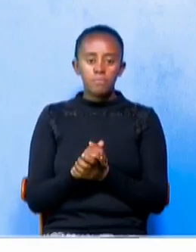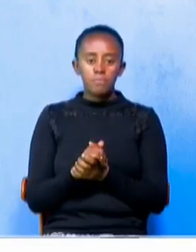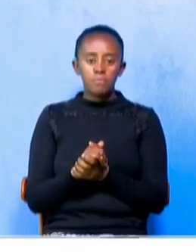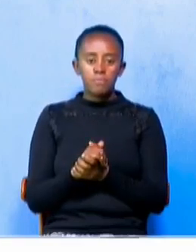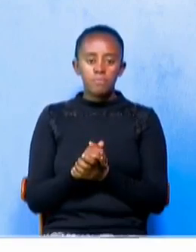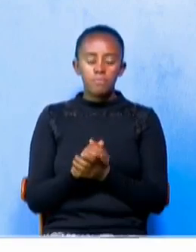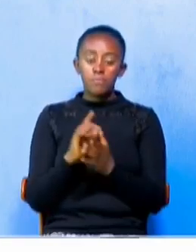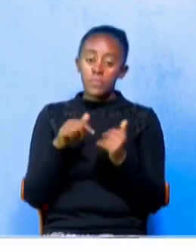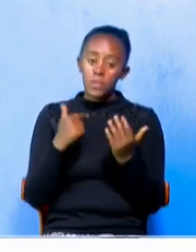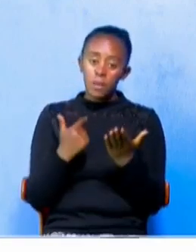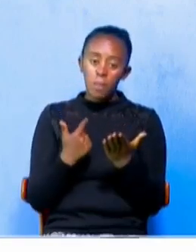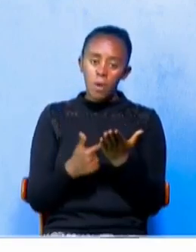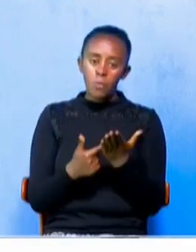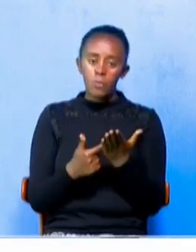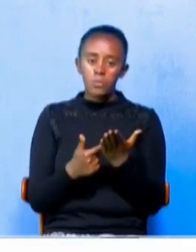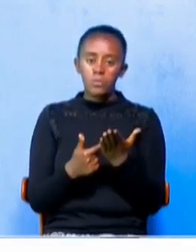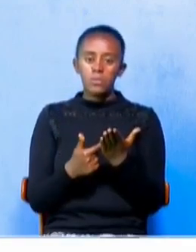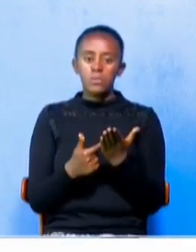about